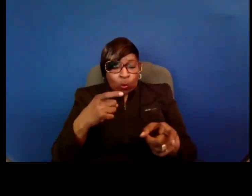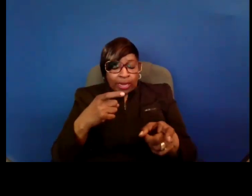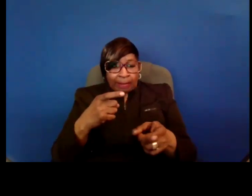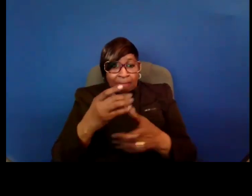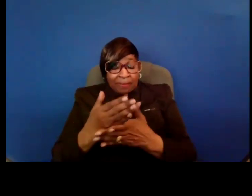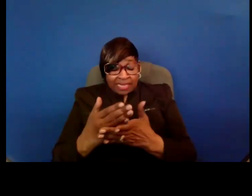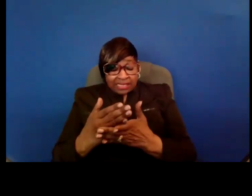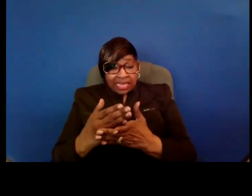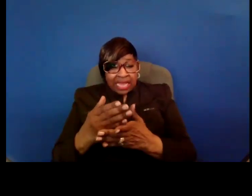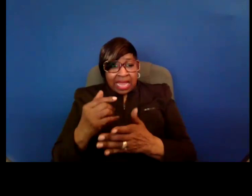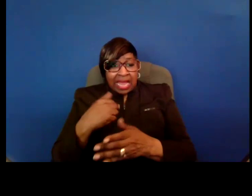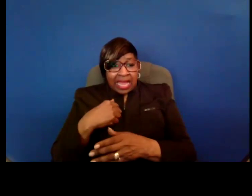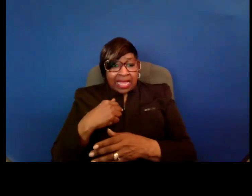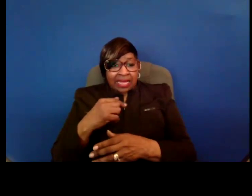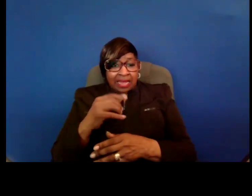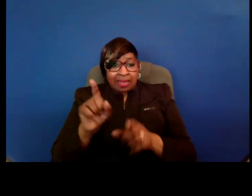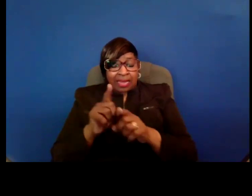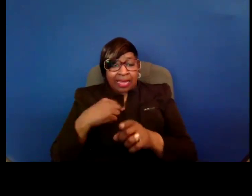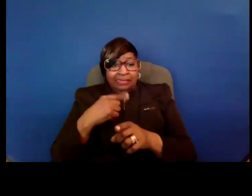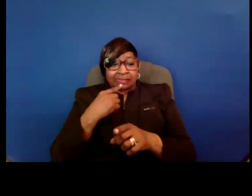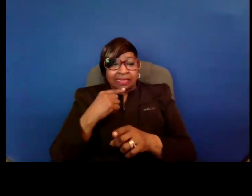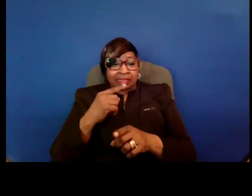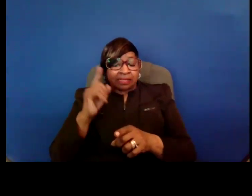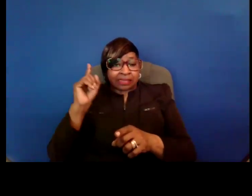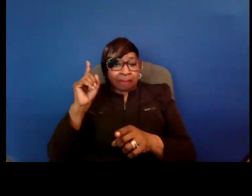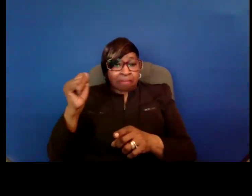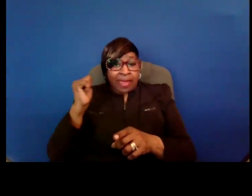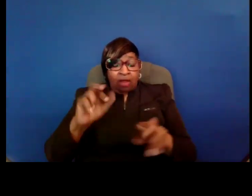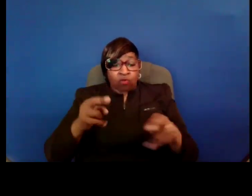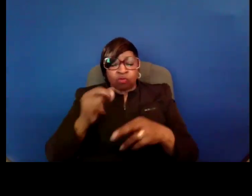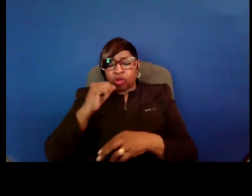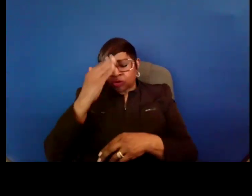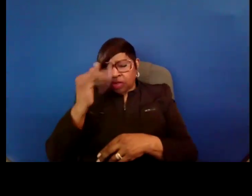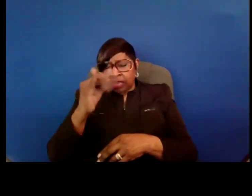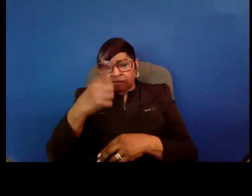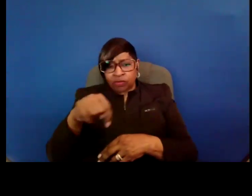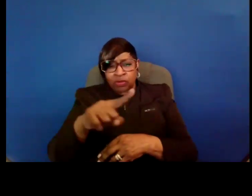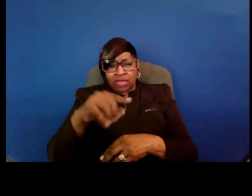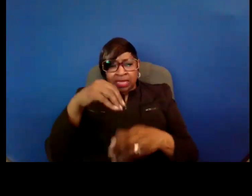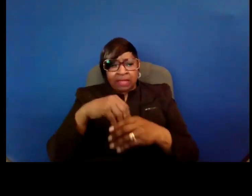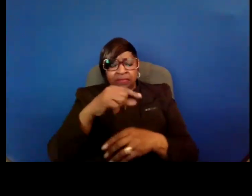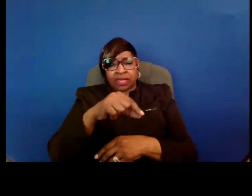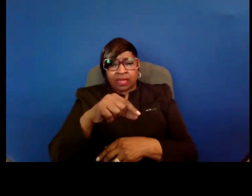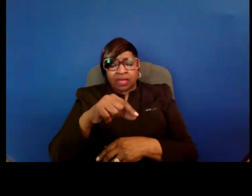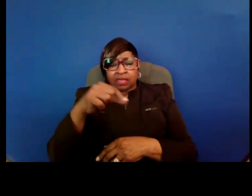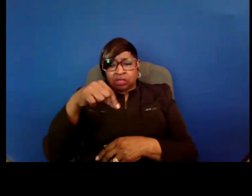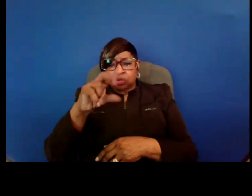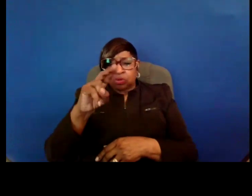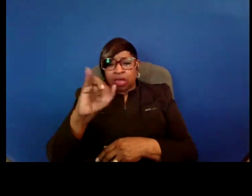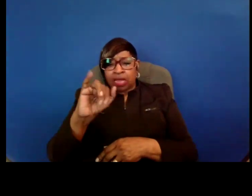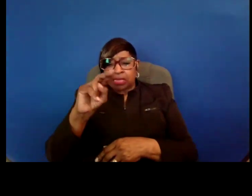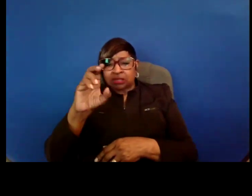piece. I just moved, like I said, moved back here, and I don't know if any of you have been into like kind of the Quincy rural area,